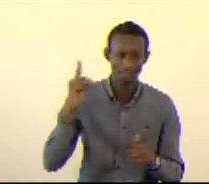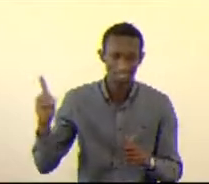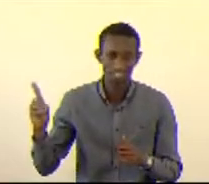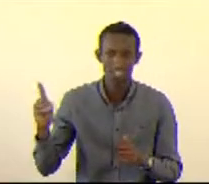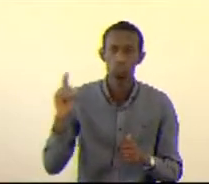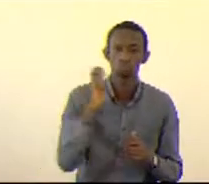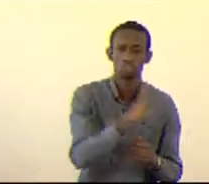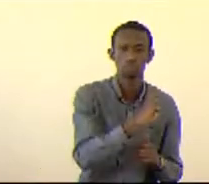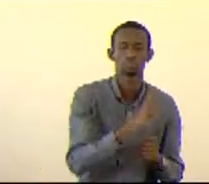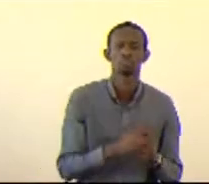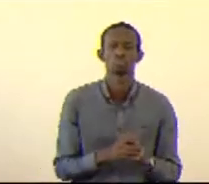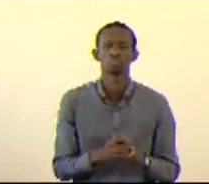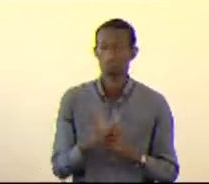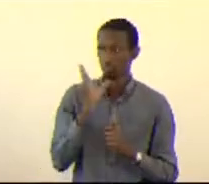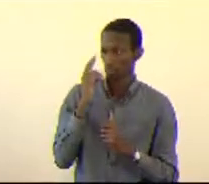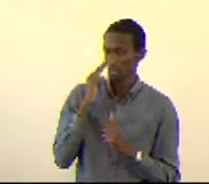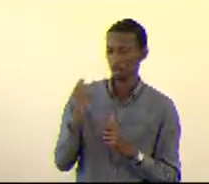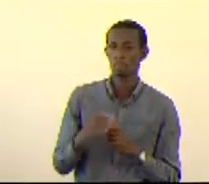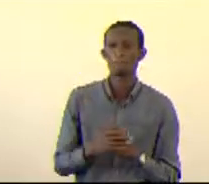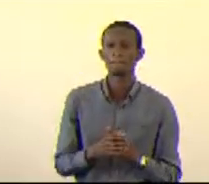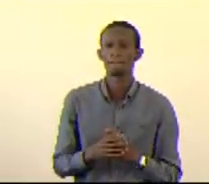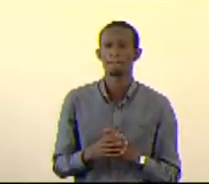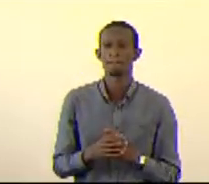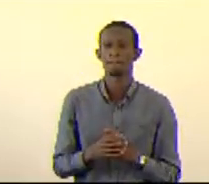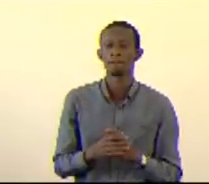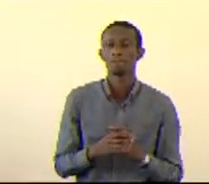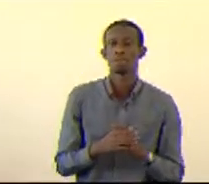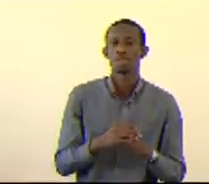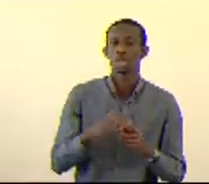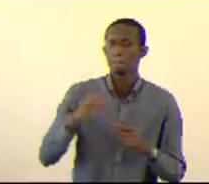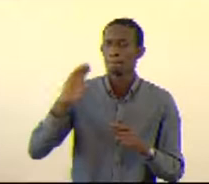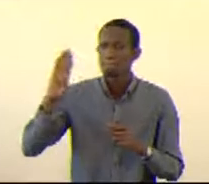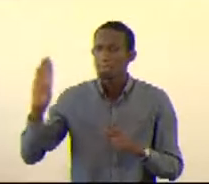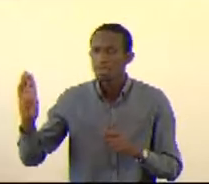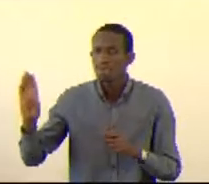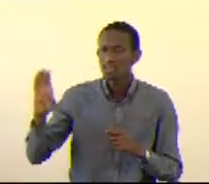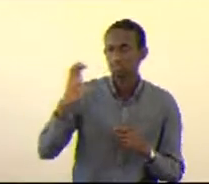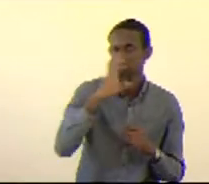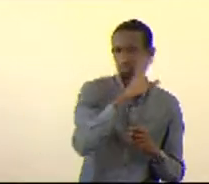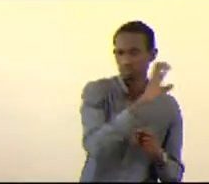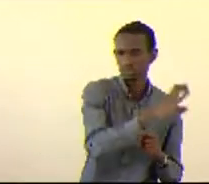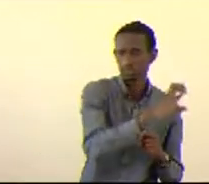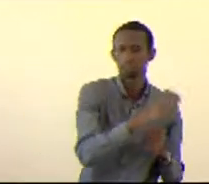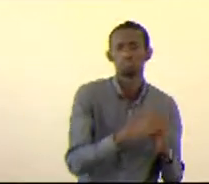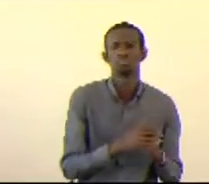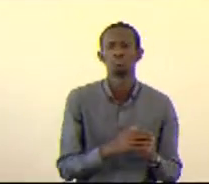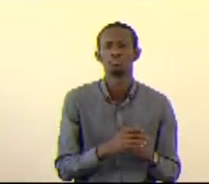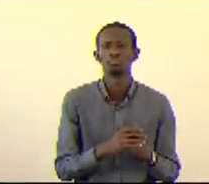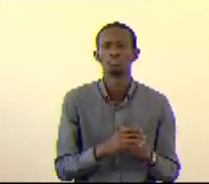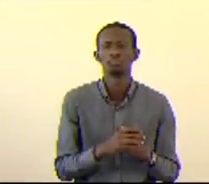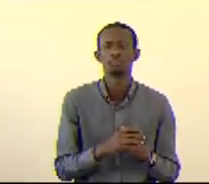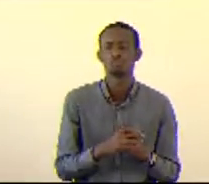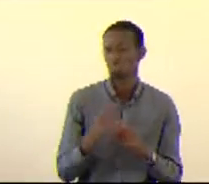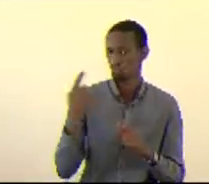looking at specific latent heat of fusion of ice. So from B to C, for